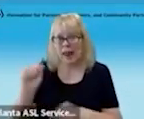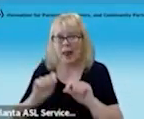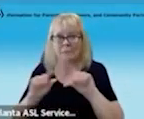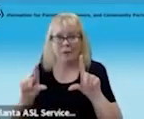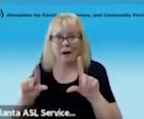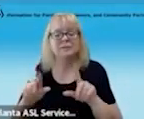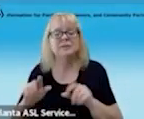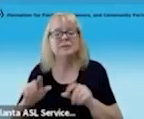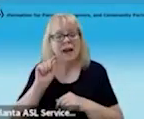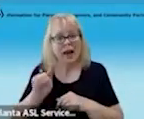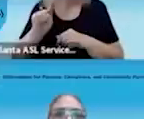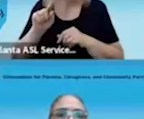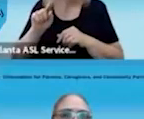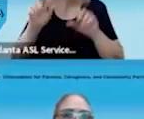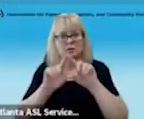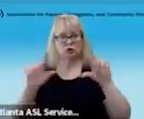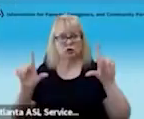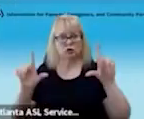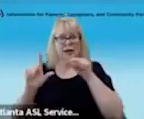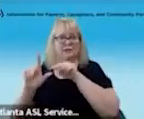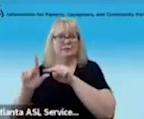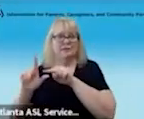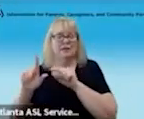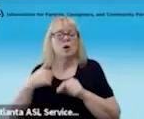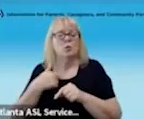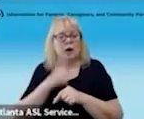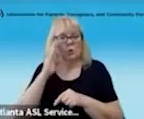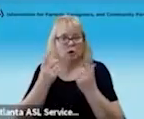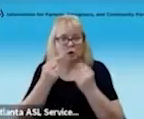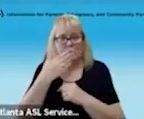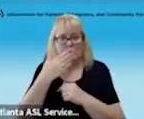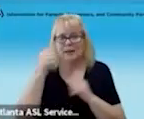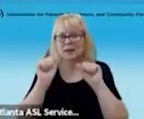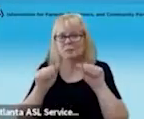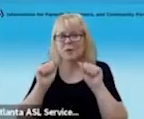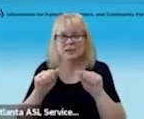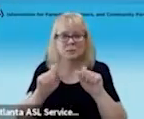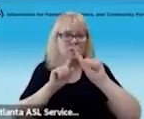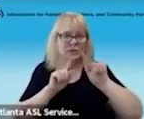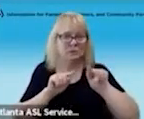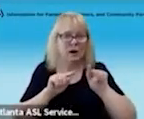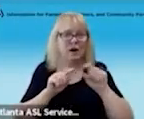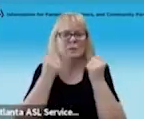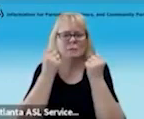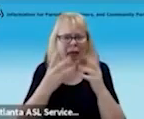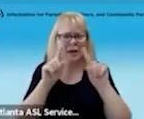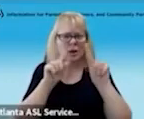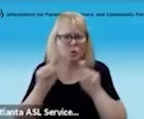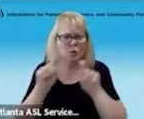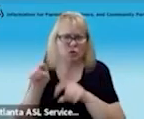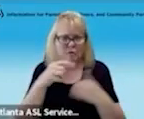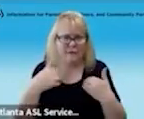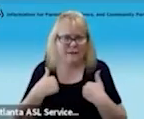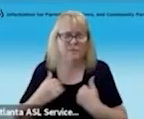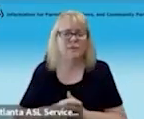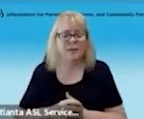presenters a few questions that we have received. As a reminder, you can submit your questions using the Q&A box located at the bottom